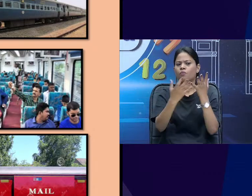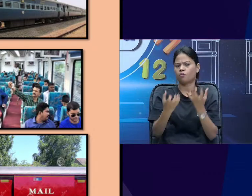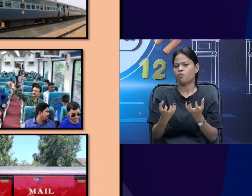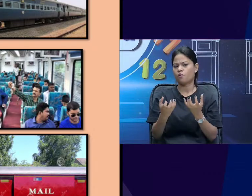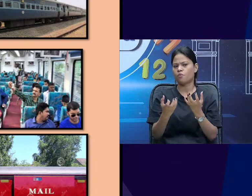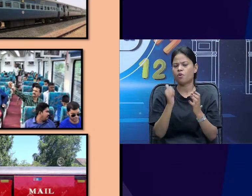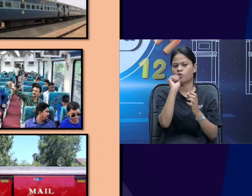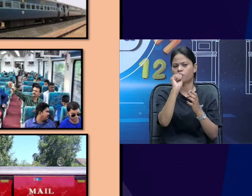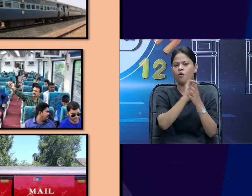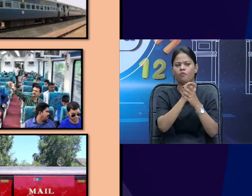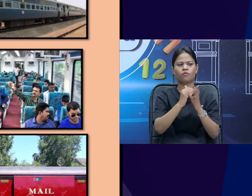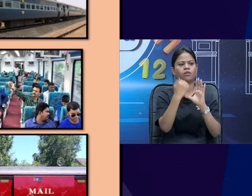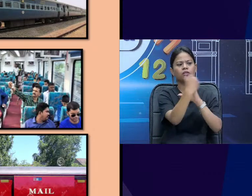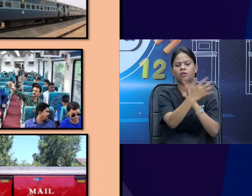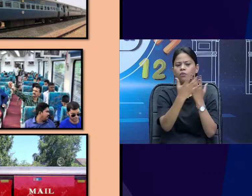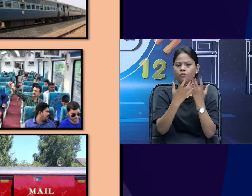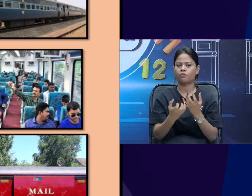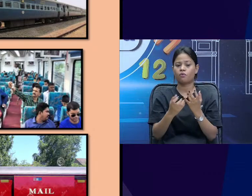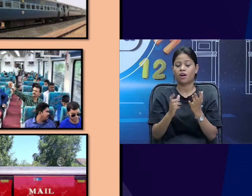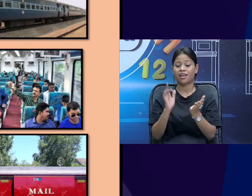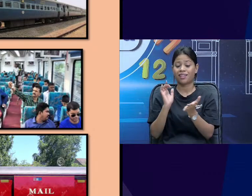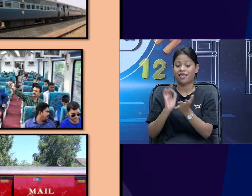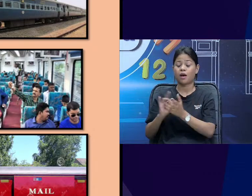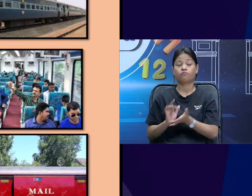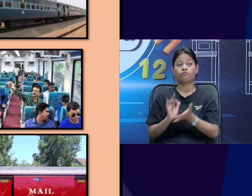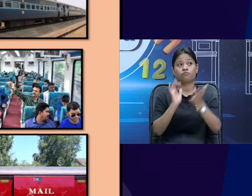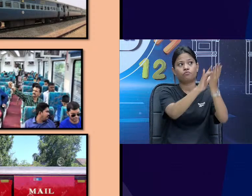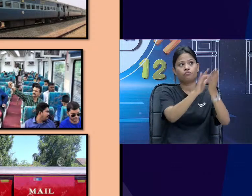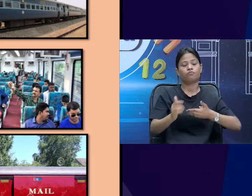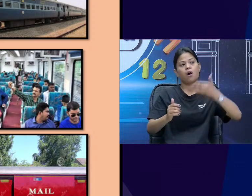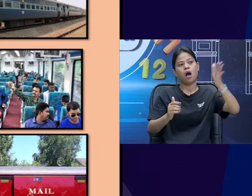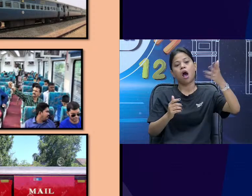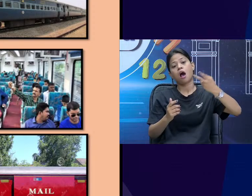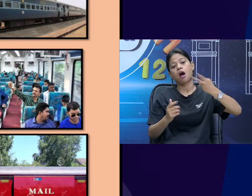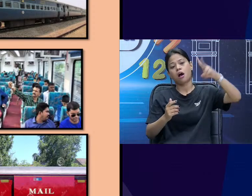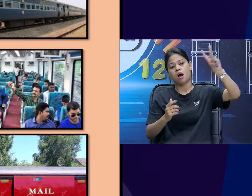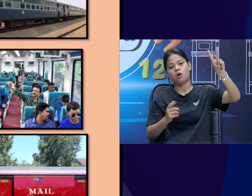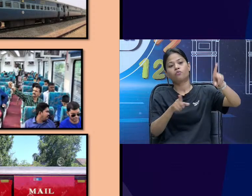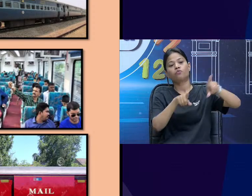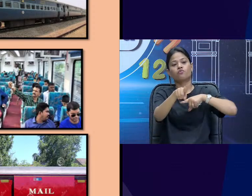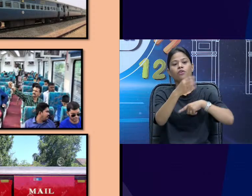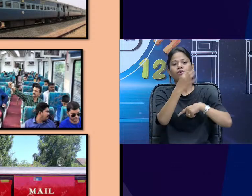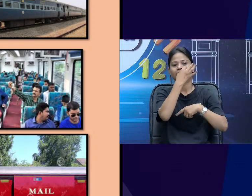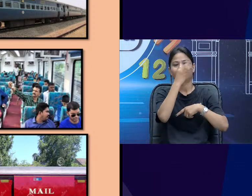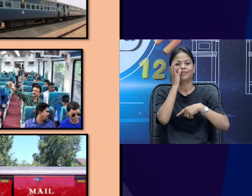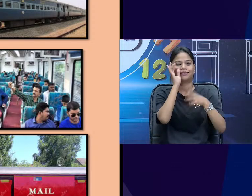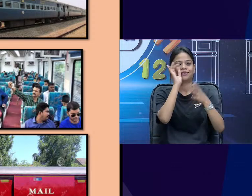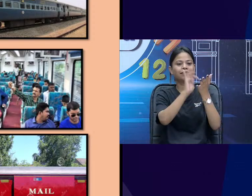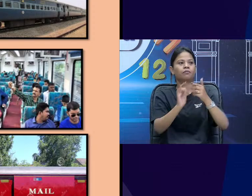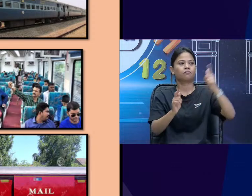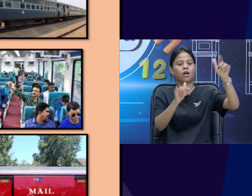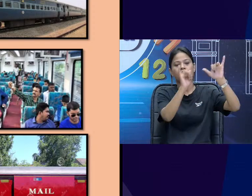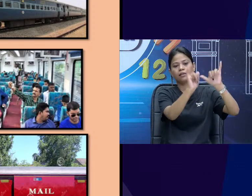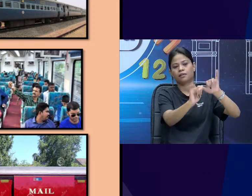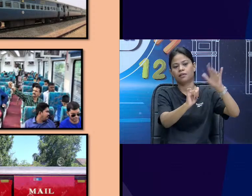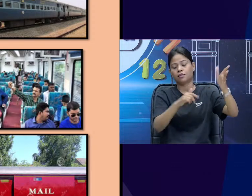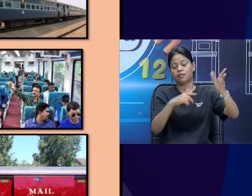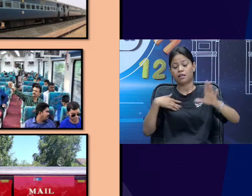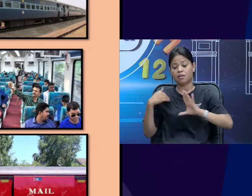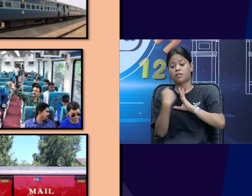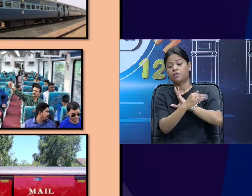your friend where you are staying in Chennai, and if you want to send a